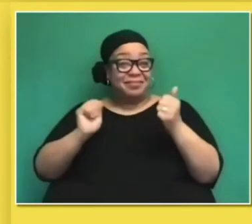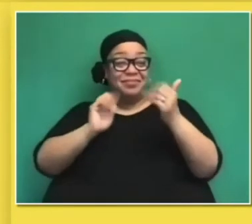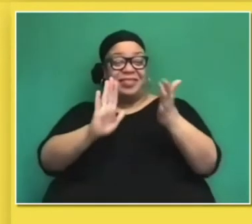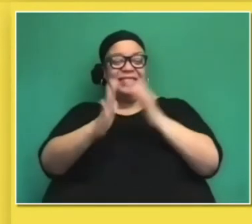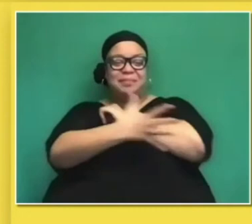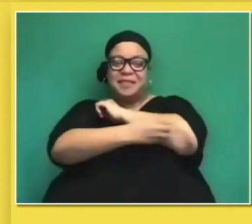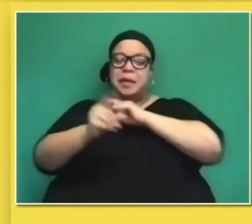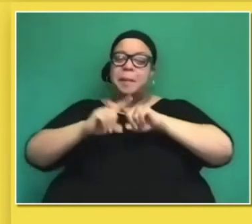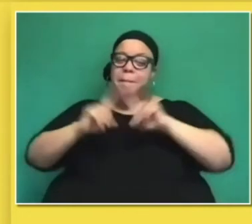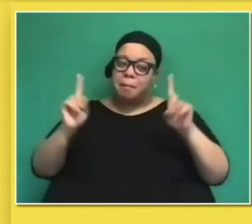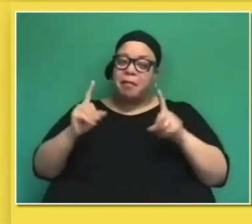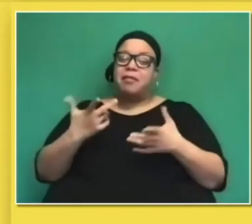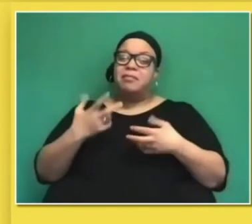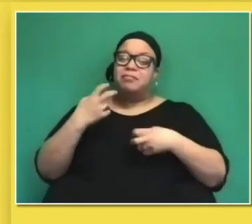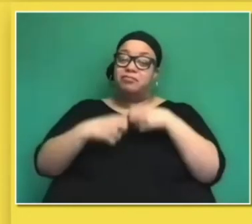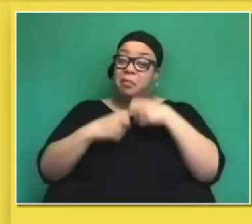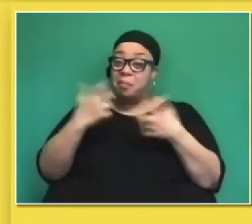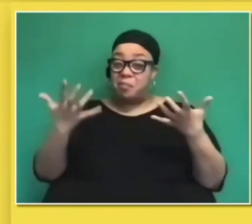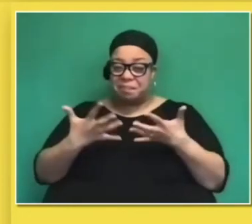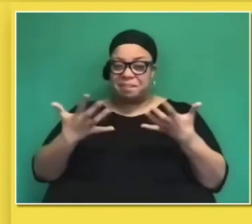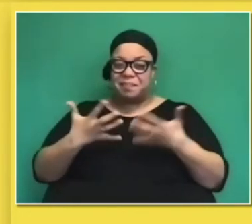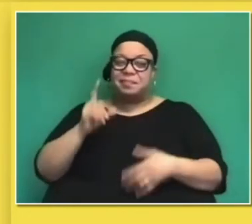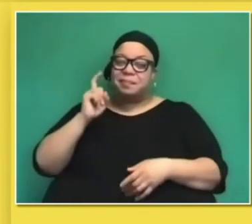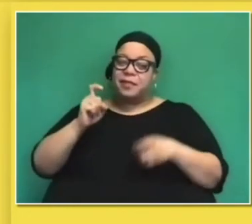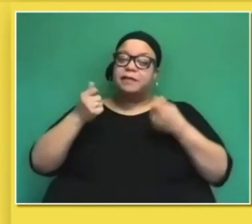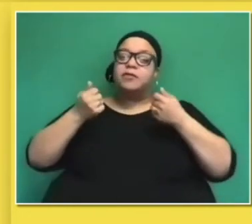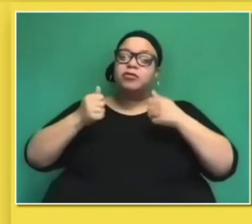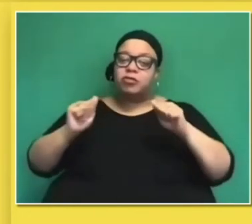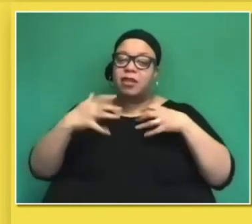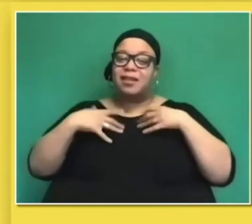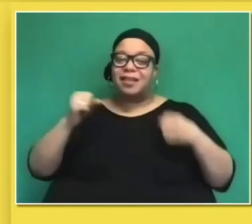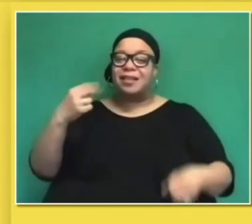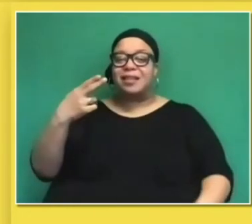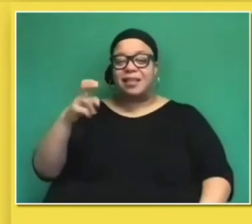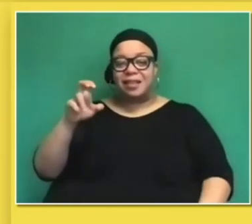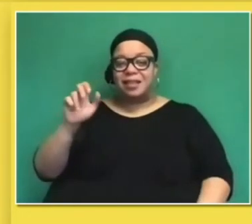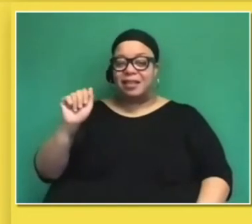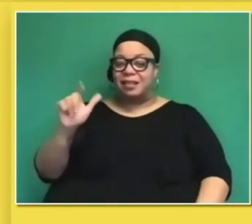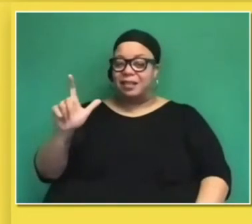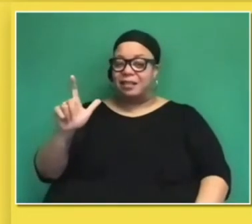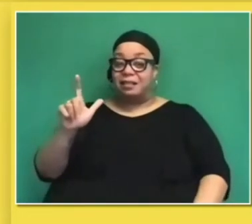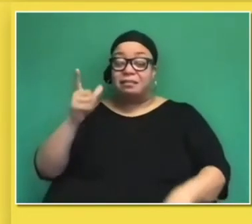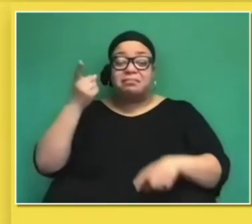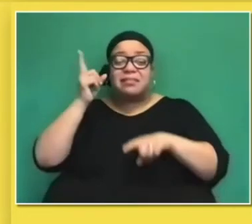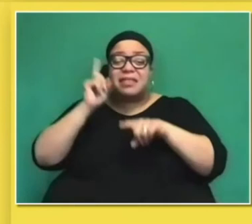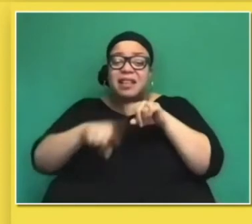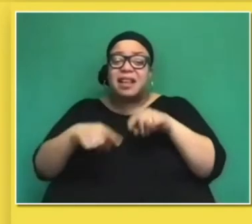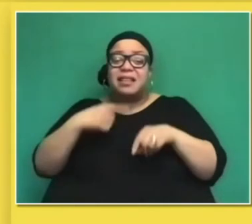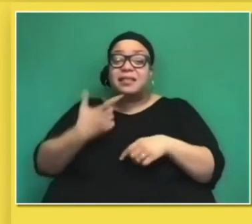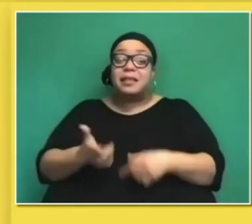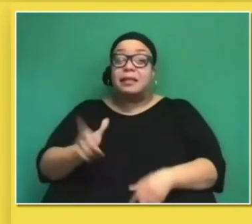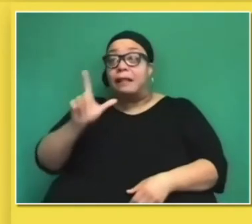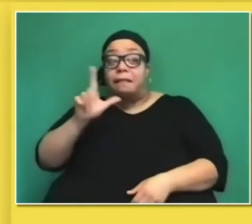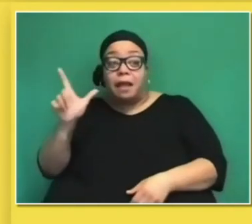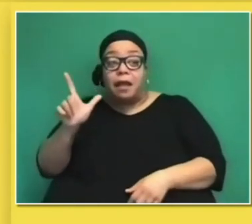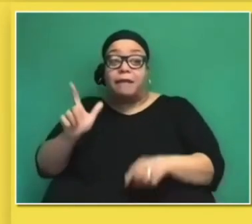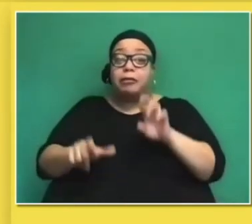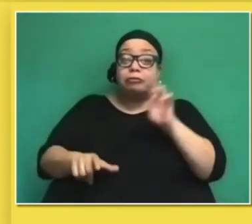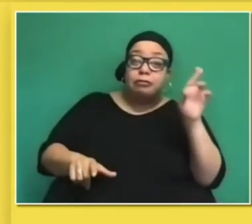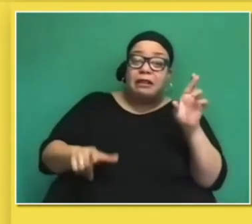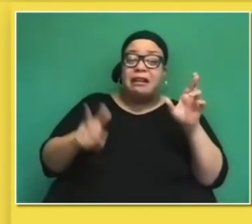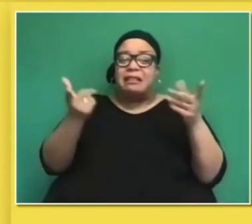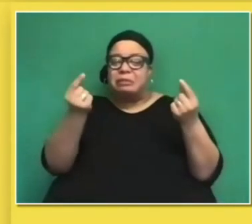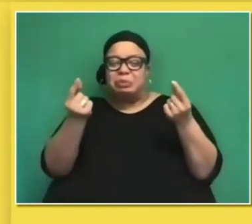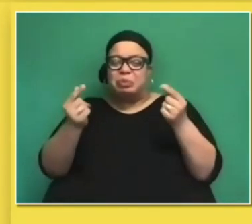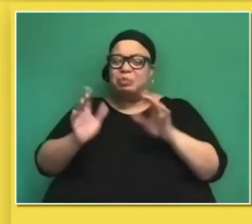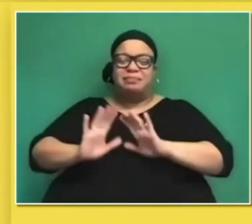versus right, but are about right versus wrong. And it is wrong that nearly half the citizens in the